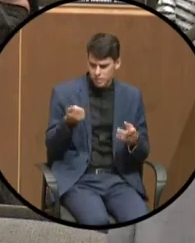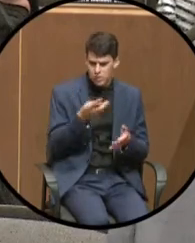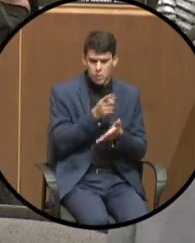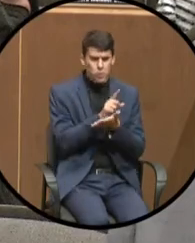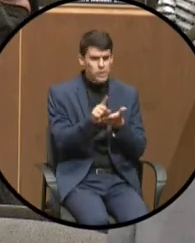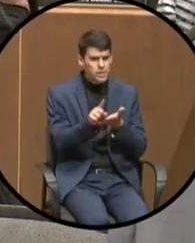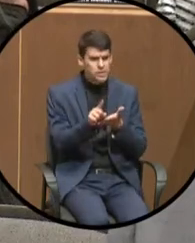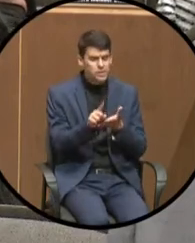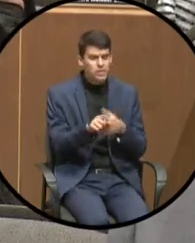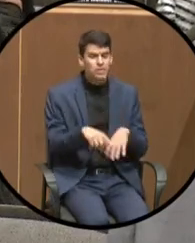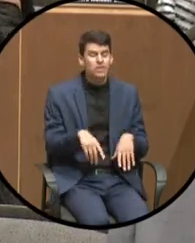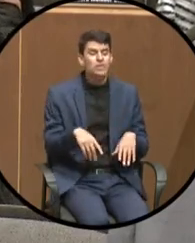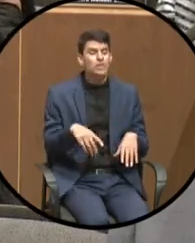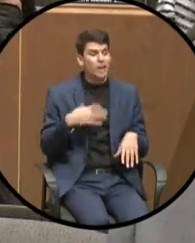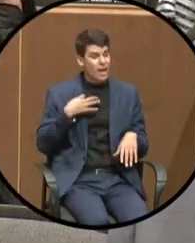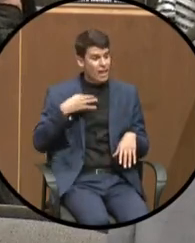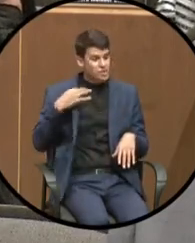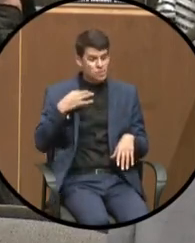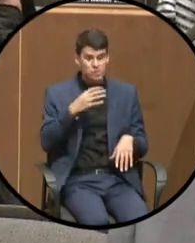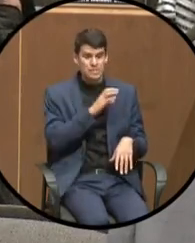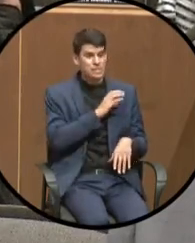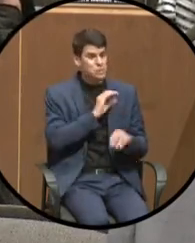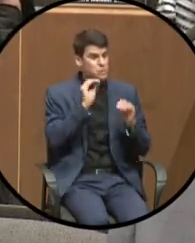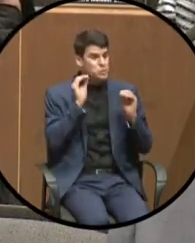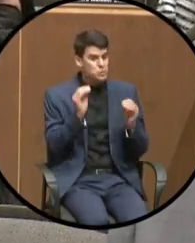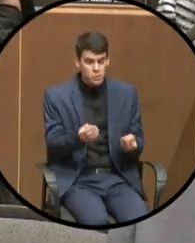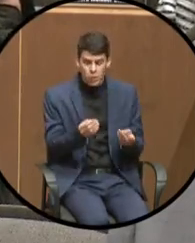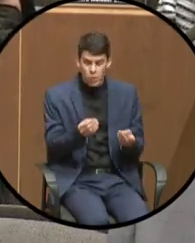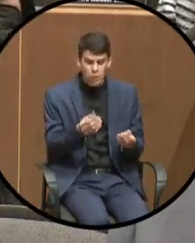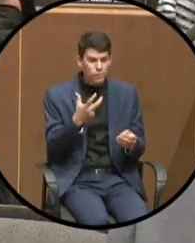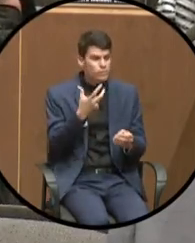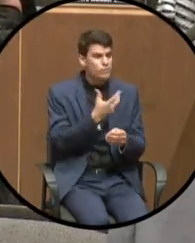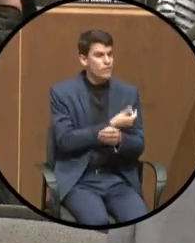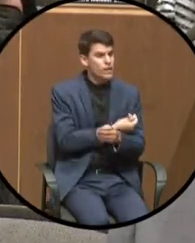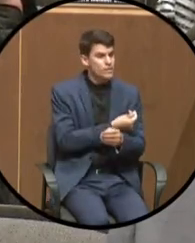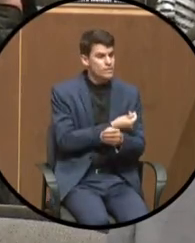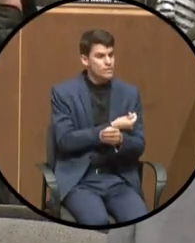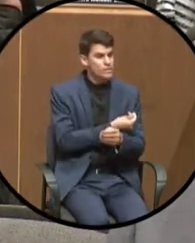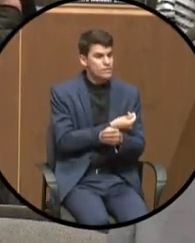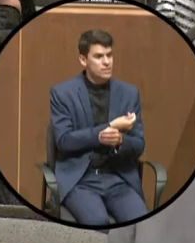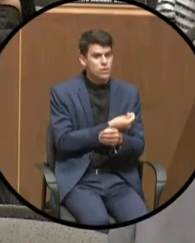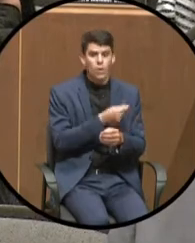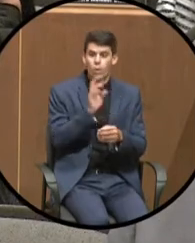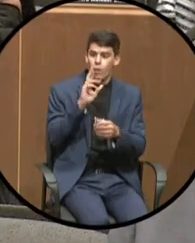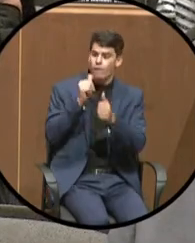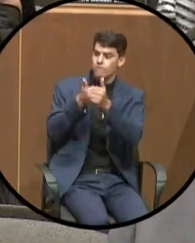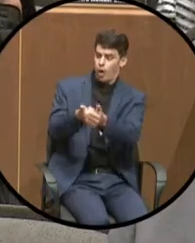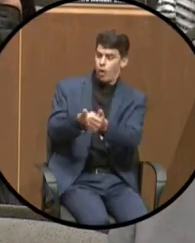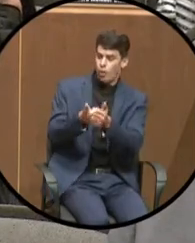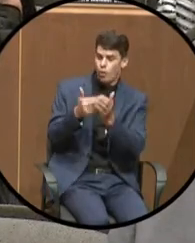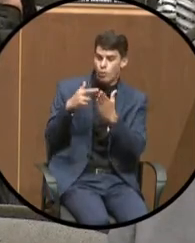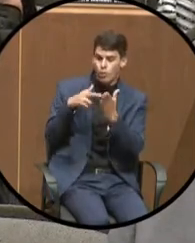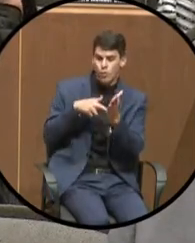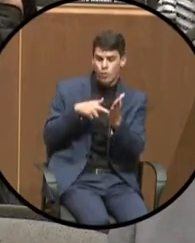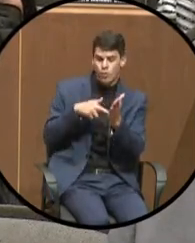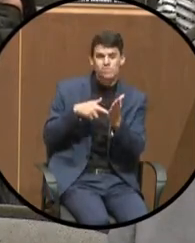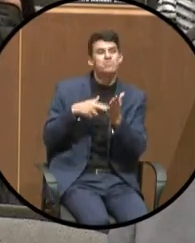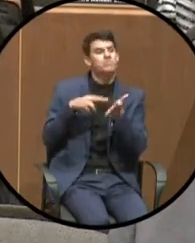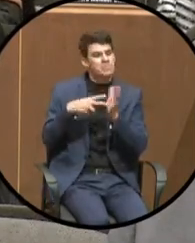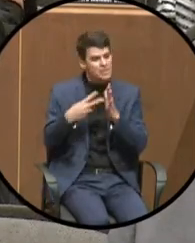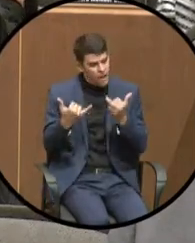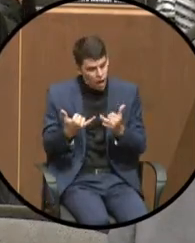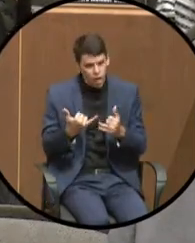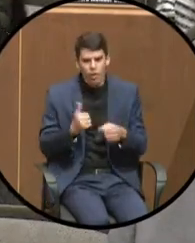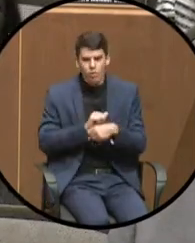when eligible citizens do not get vaccines or follow effective mitigation strategies. Cases are quickly on the